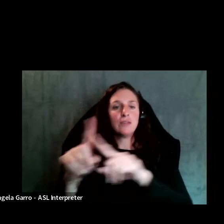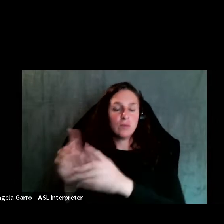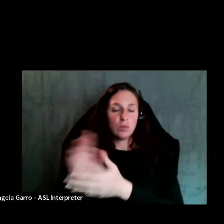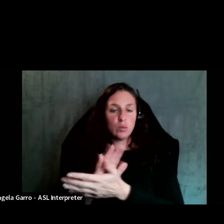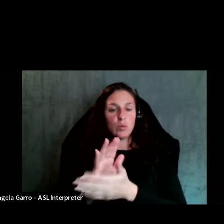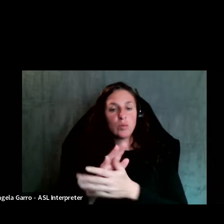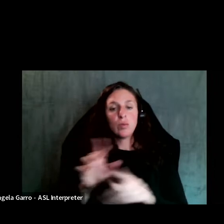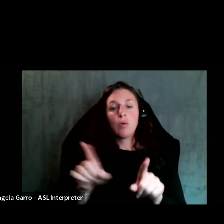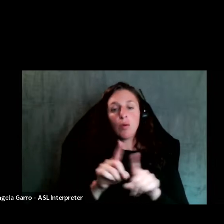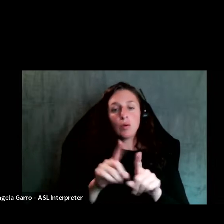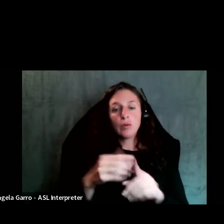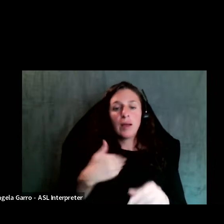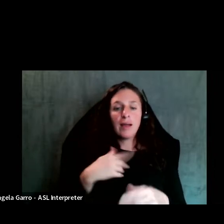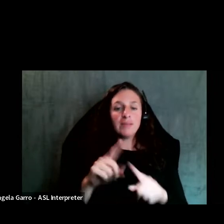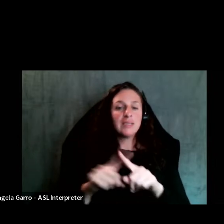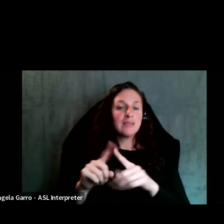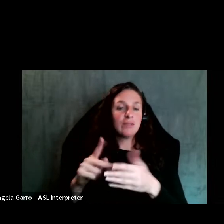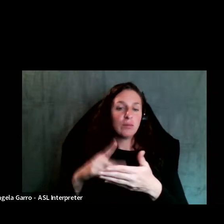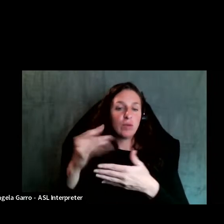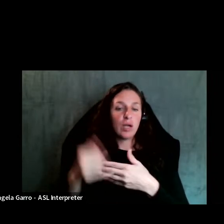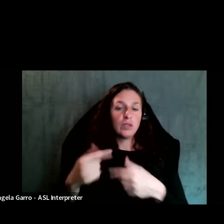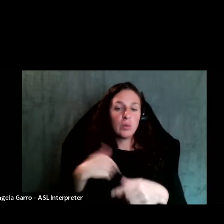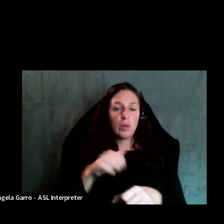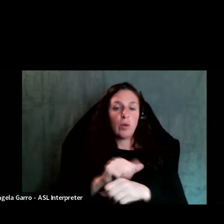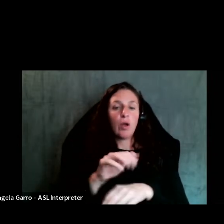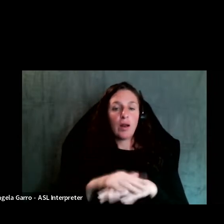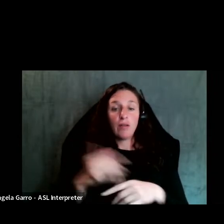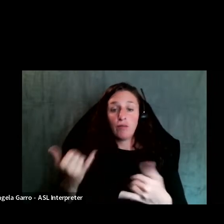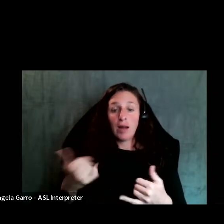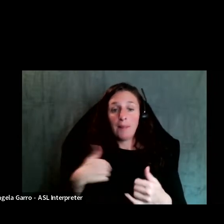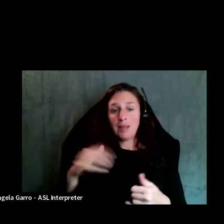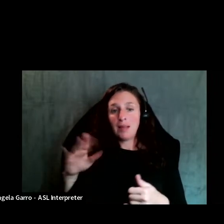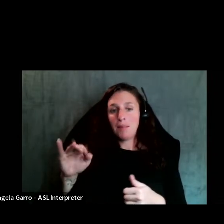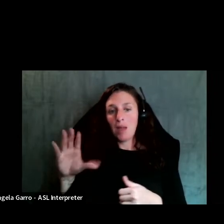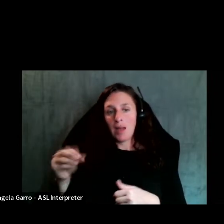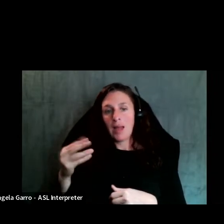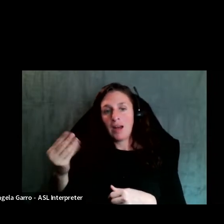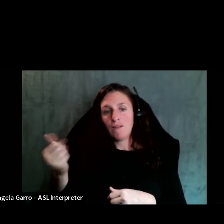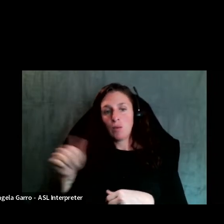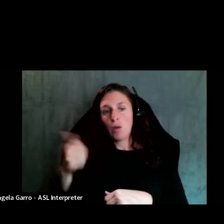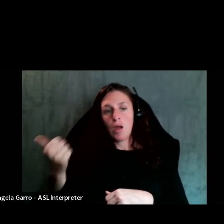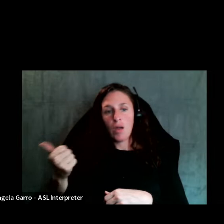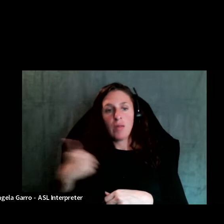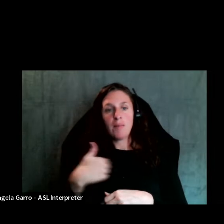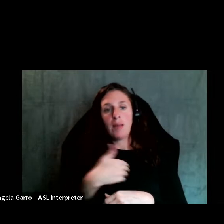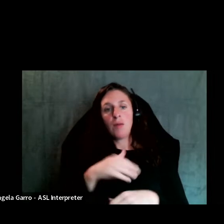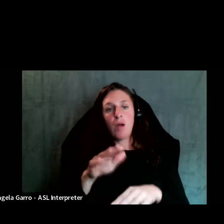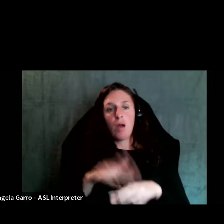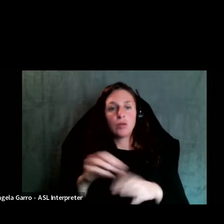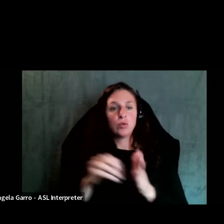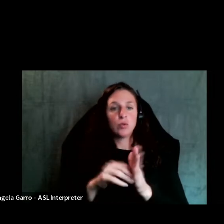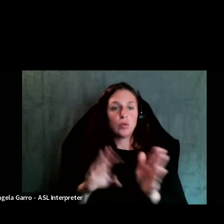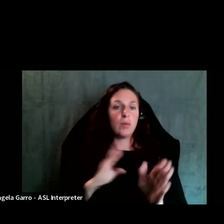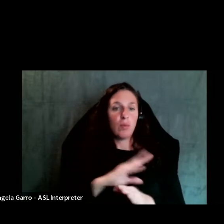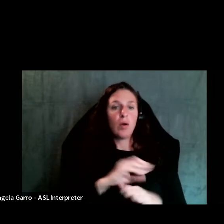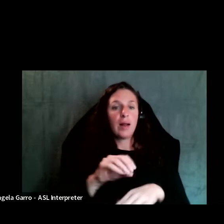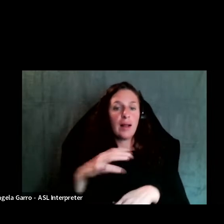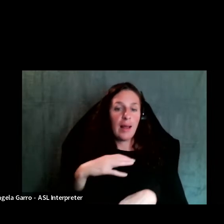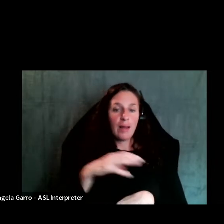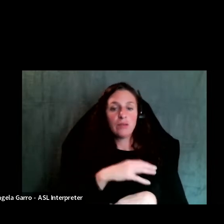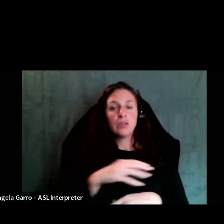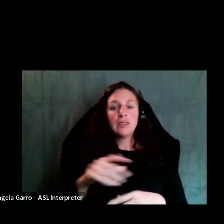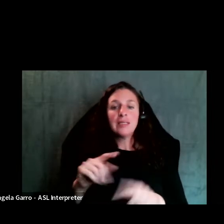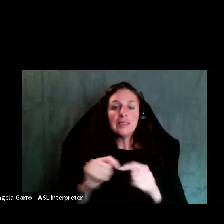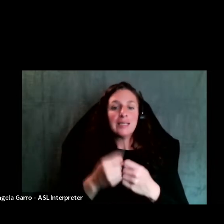There are also different projects that we are working on. For now, me and Bianca and a couple other members on the student board council are currently creating a teen mental health retreat